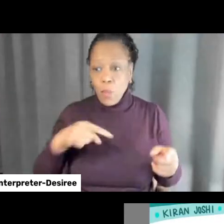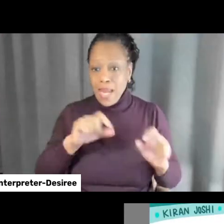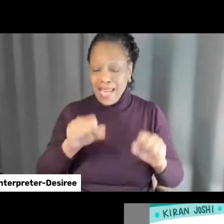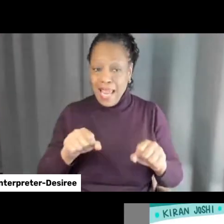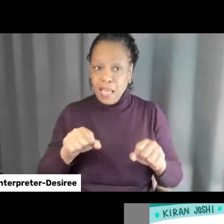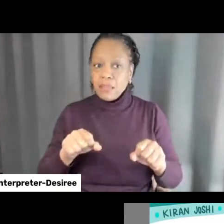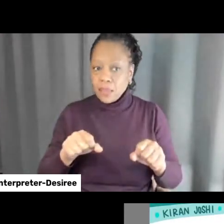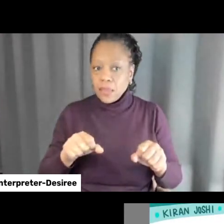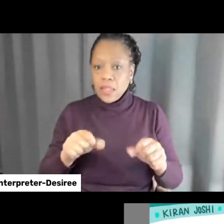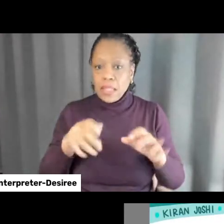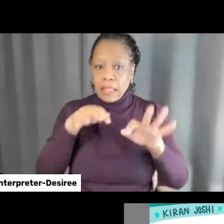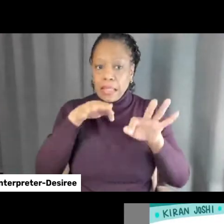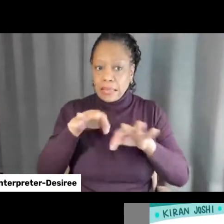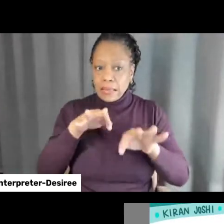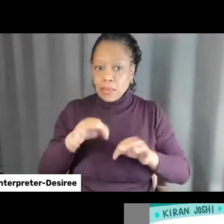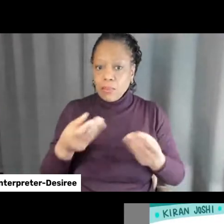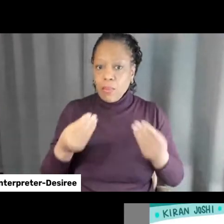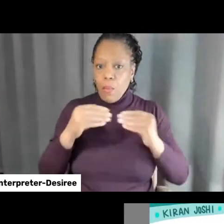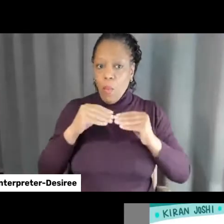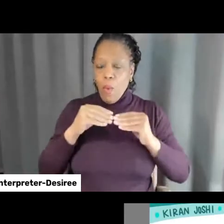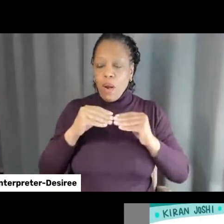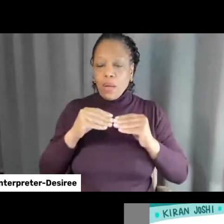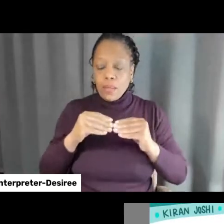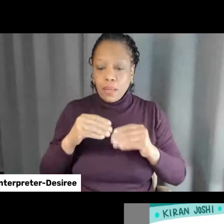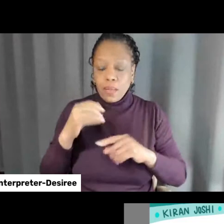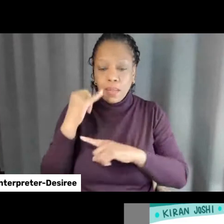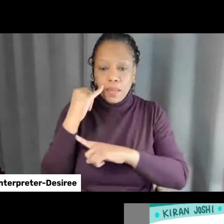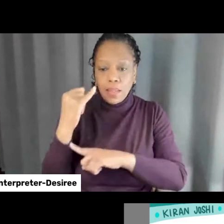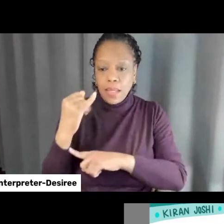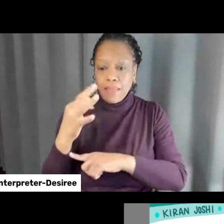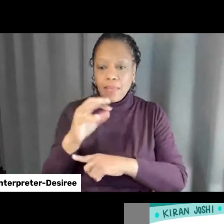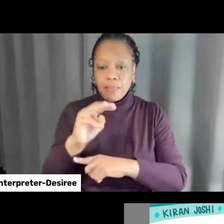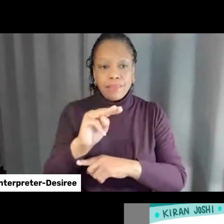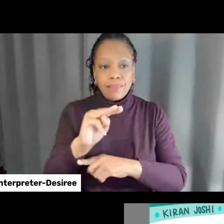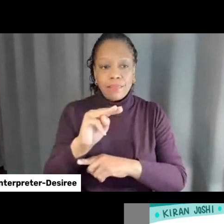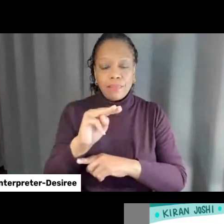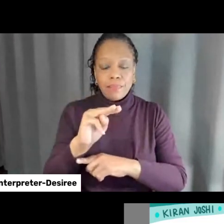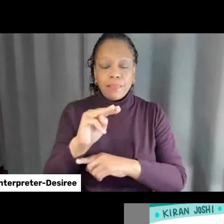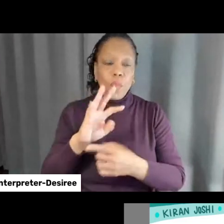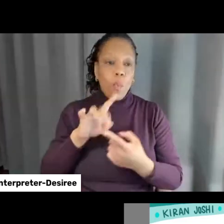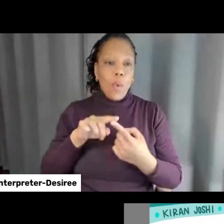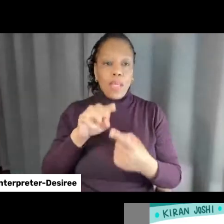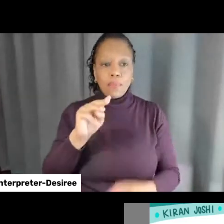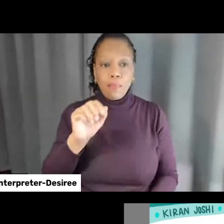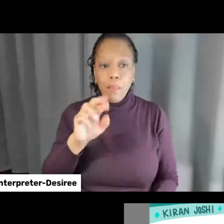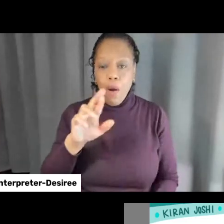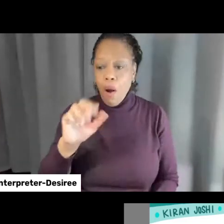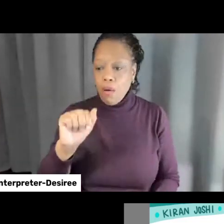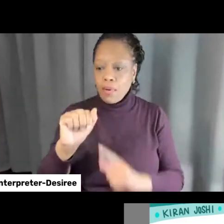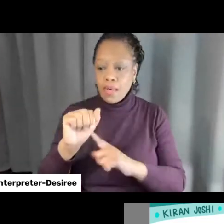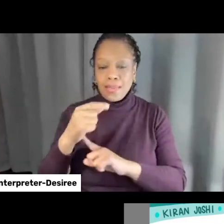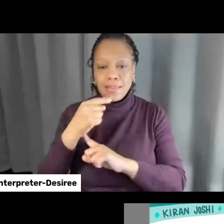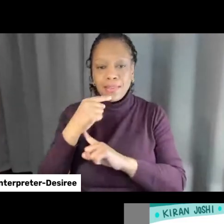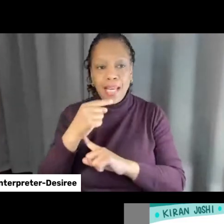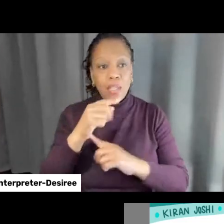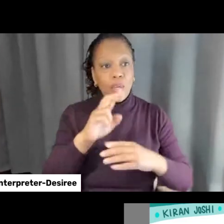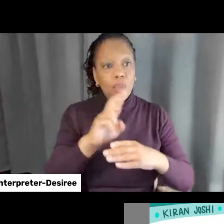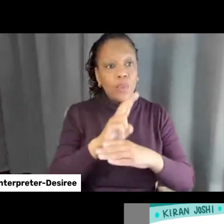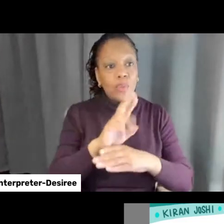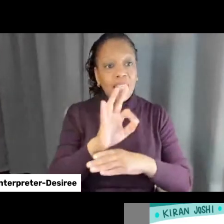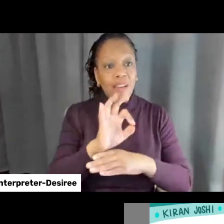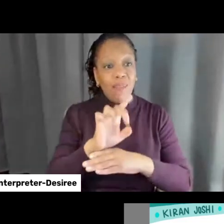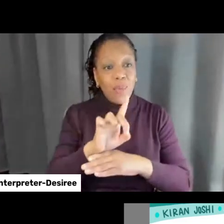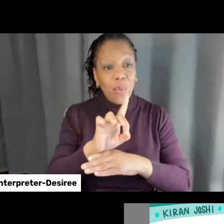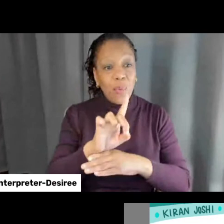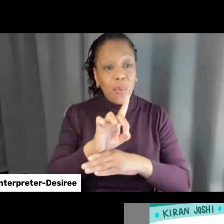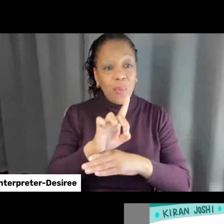little bit is when Mara mentioned about using food as medicine. And I think that this is a concept